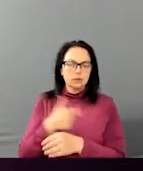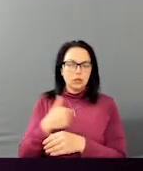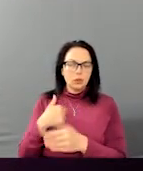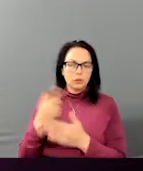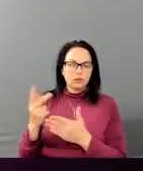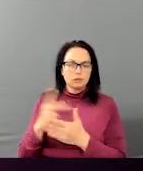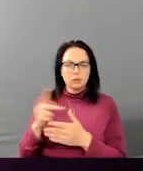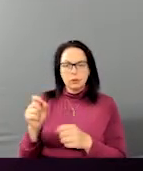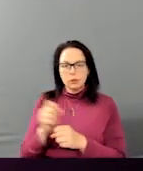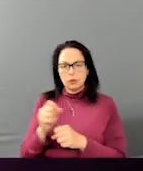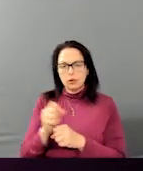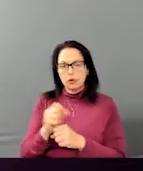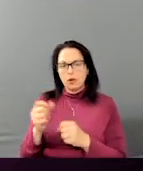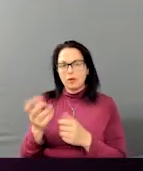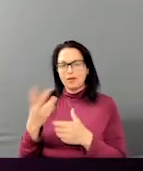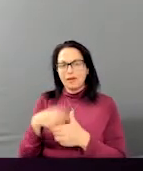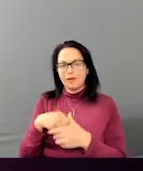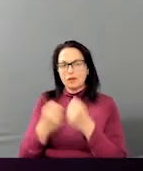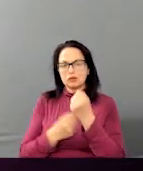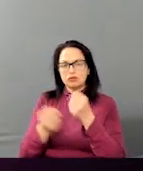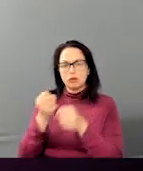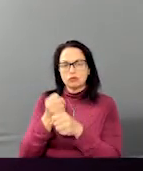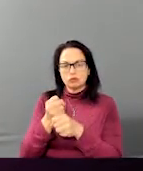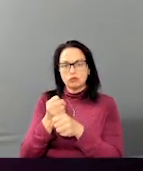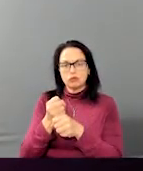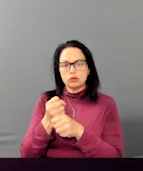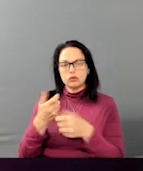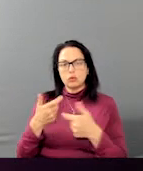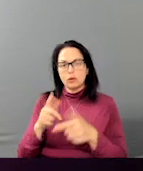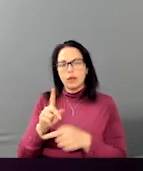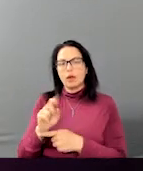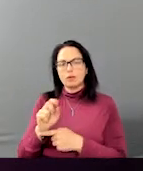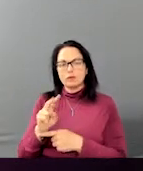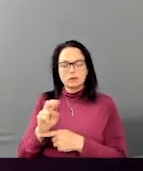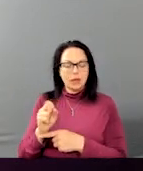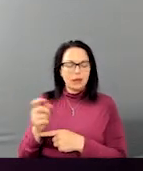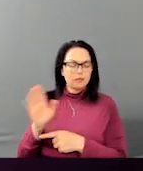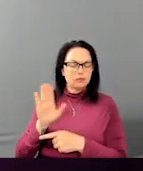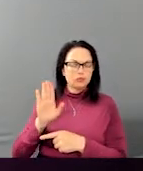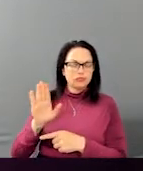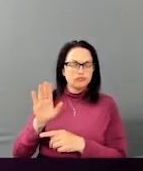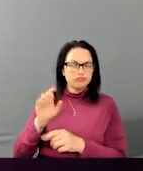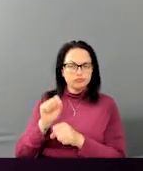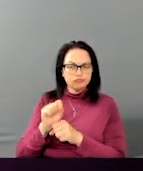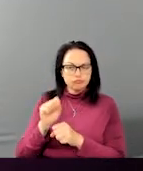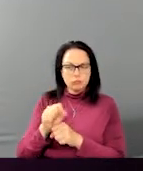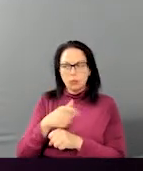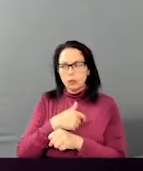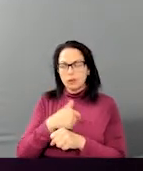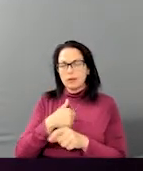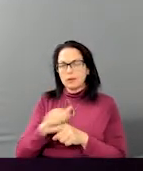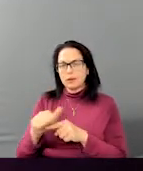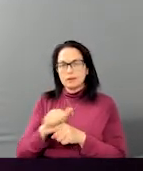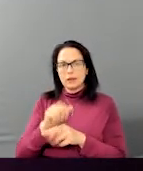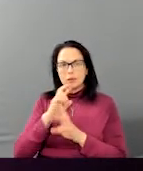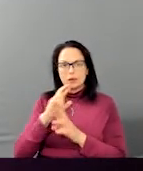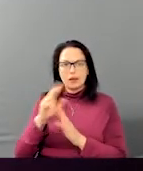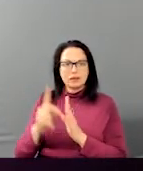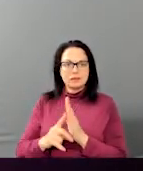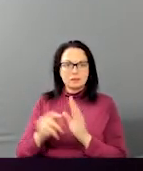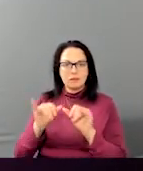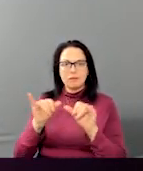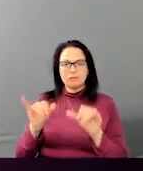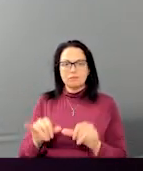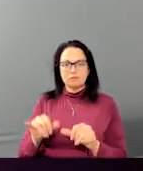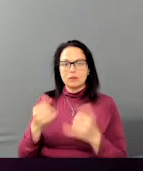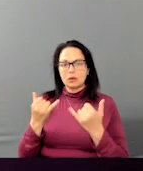work on the infrastructure to allow devs to do their work. We maintain our React design system, and